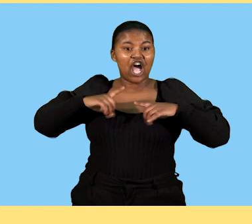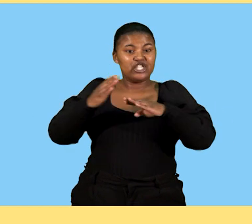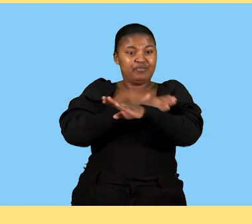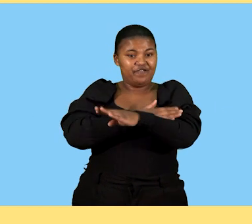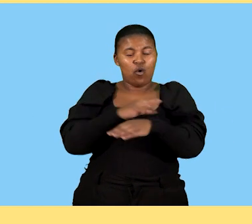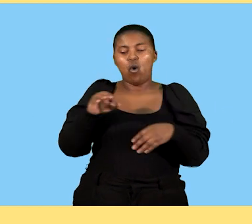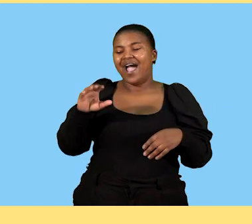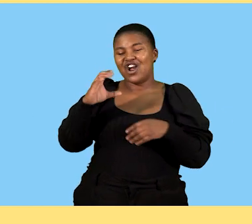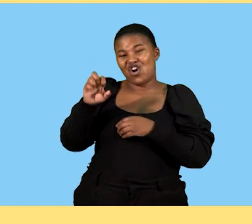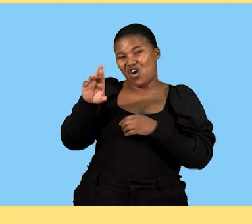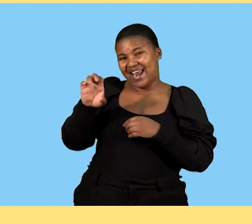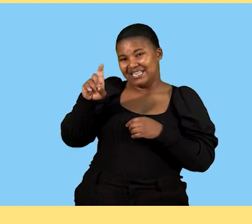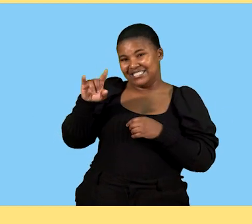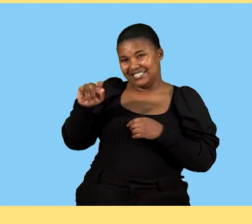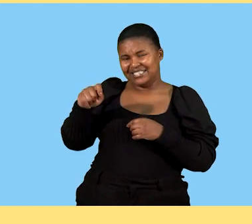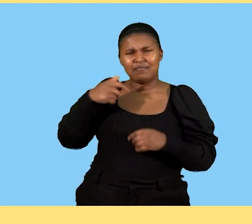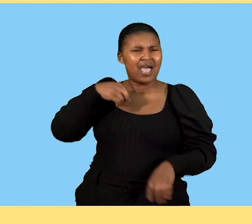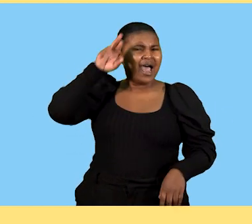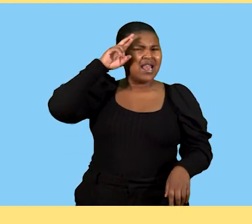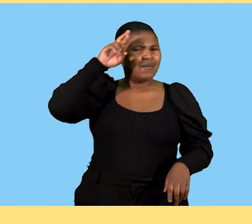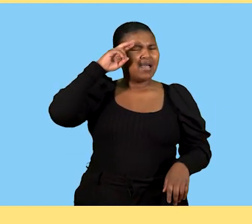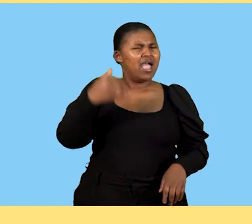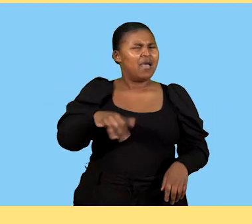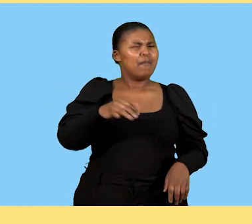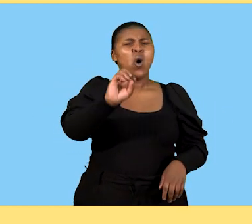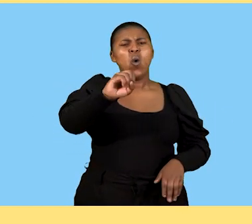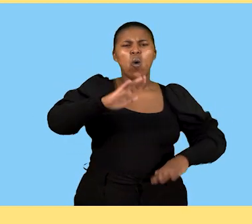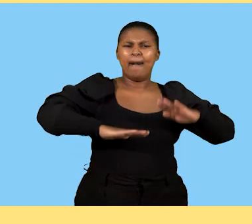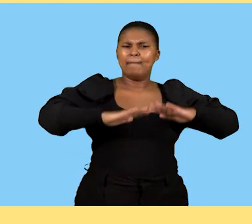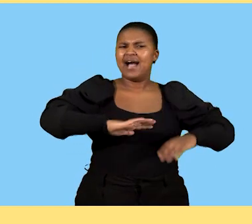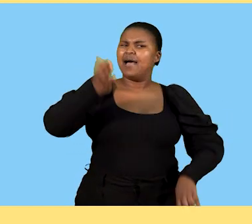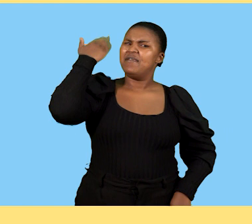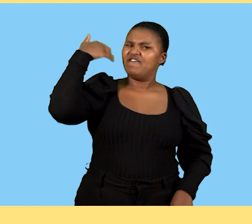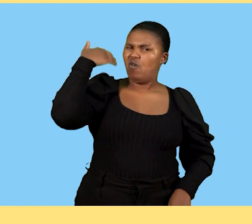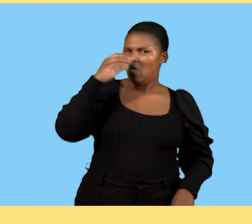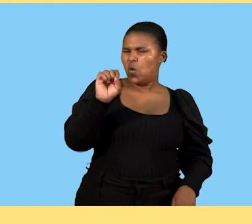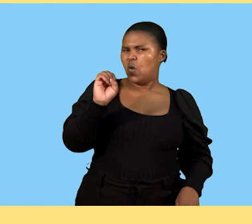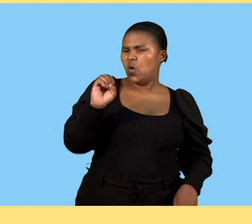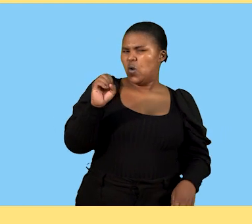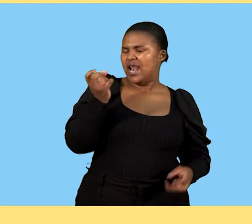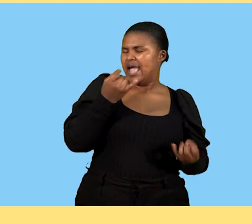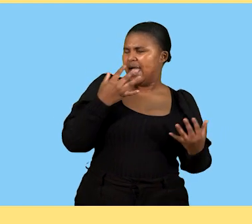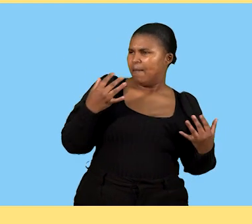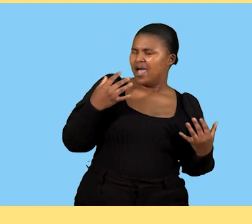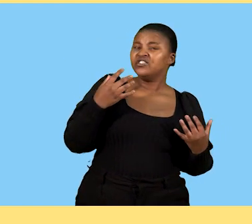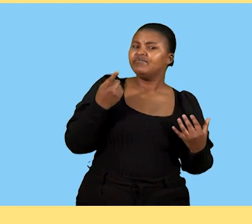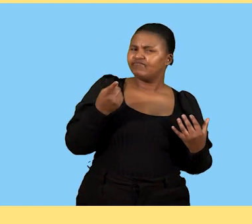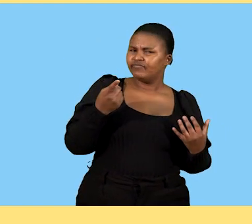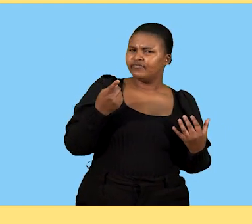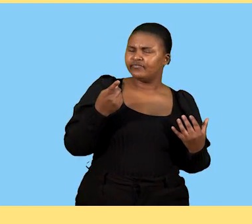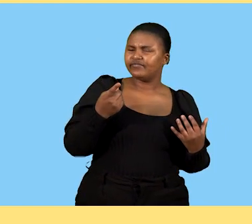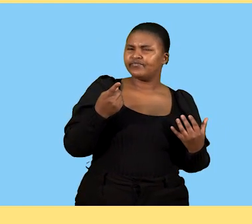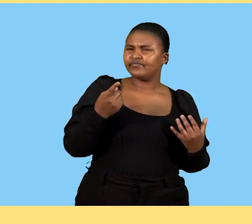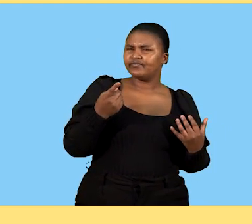credit it with the 30,300, I remember that I had balance at the beginning on accumulated